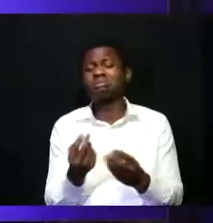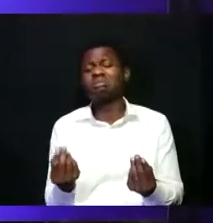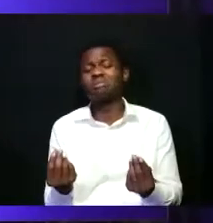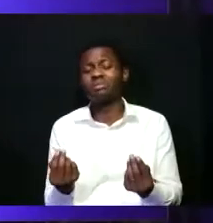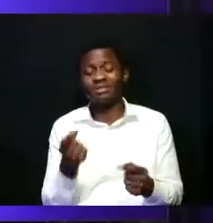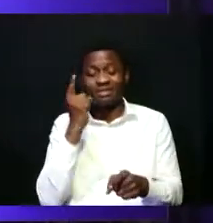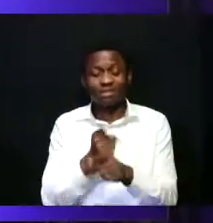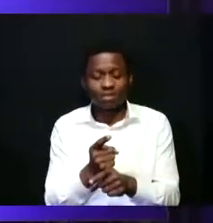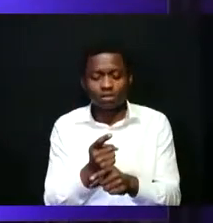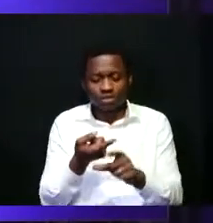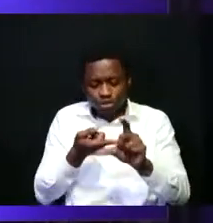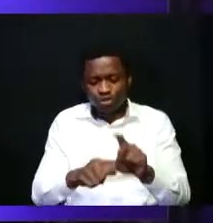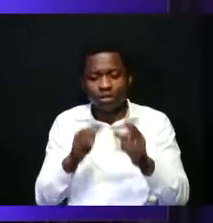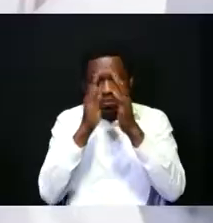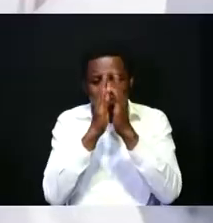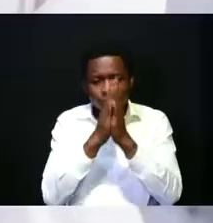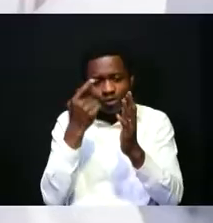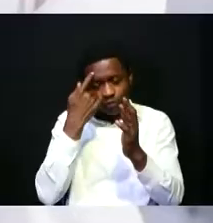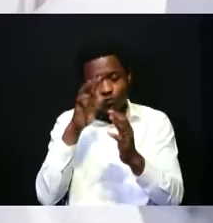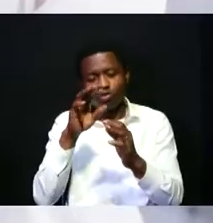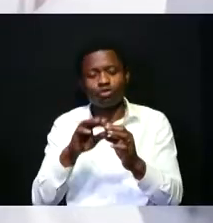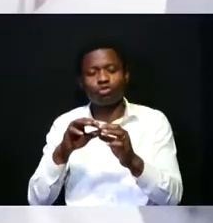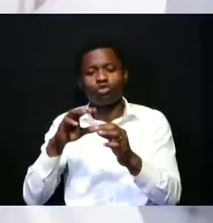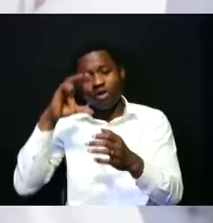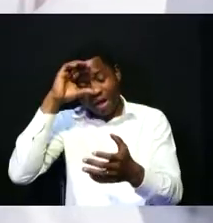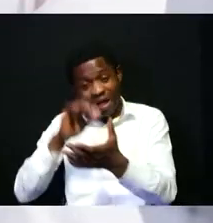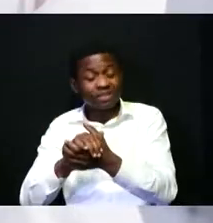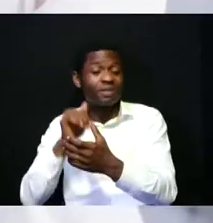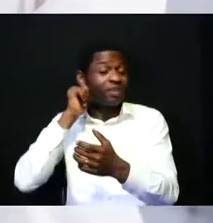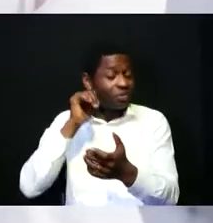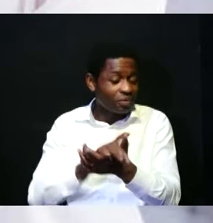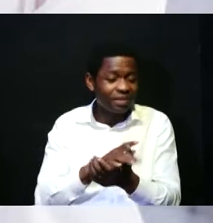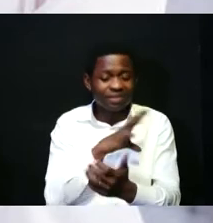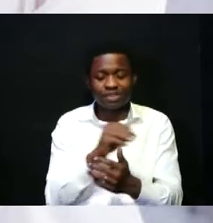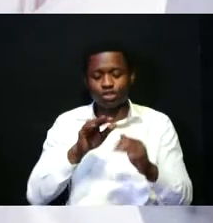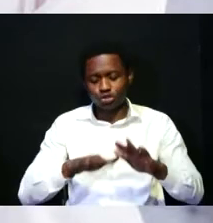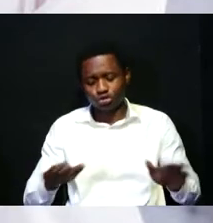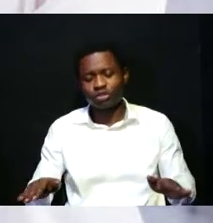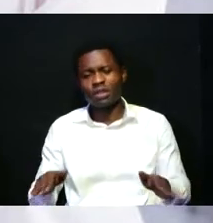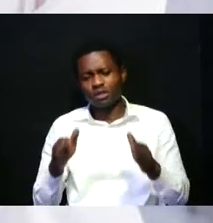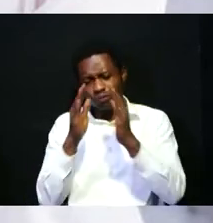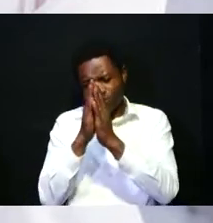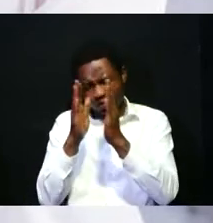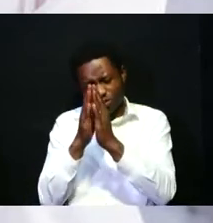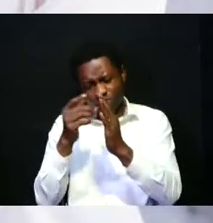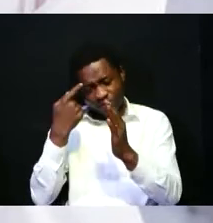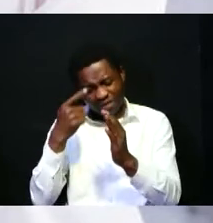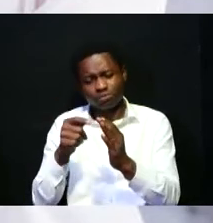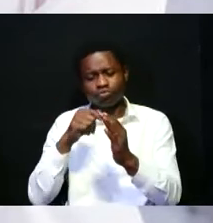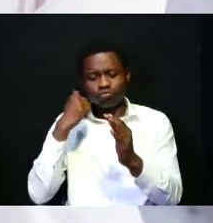our spouses and our children. Job 1:1.